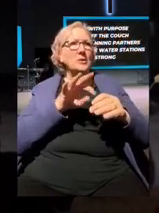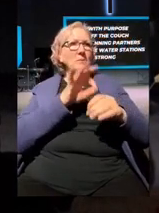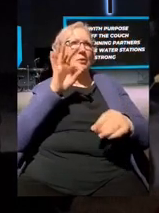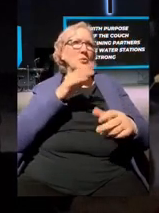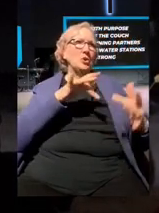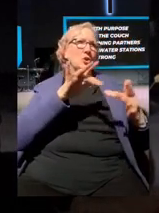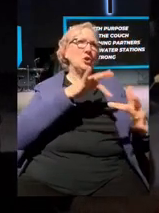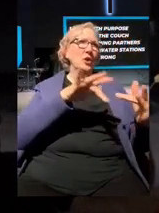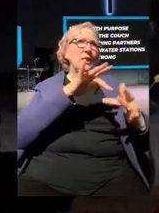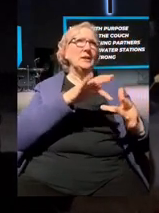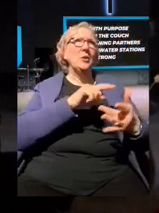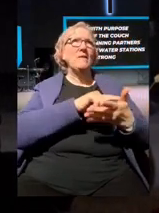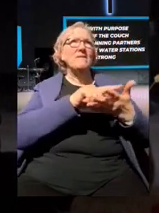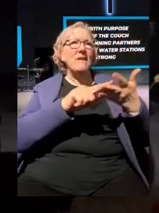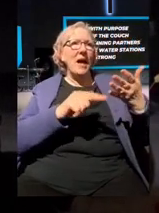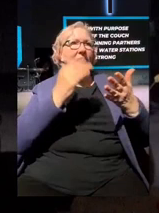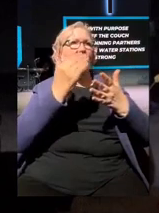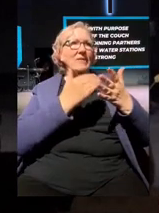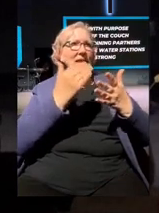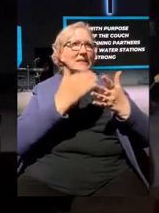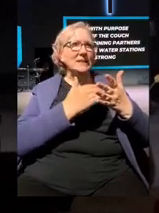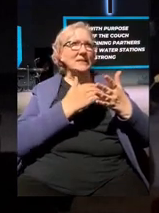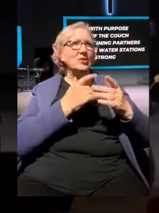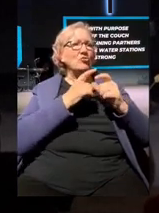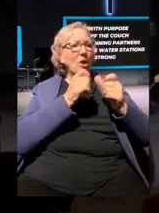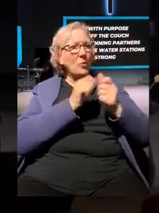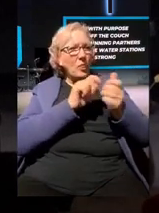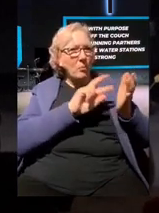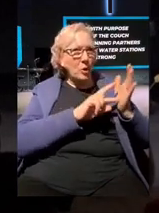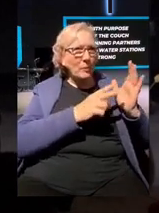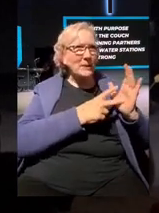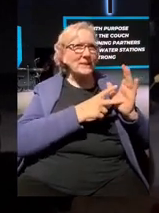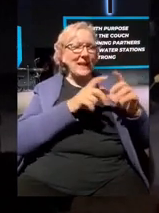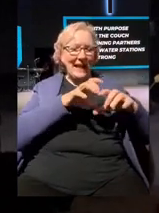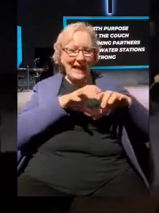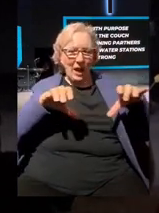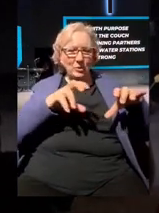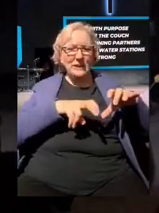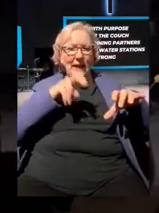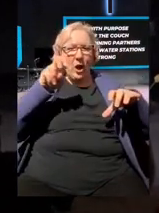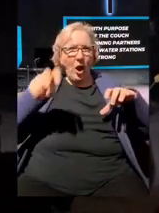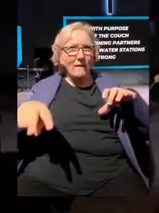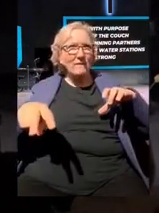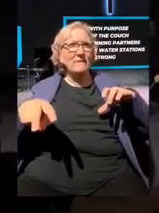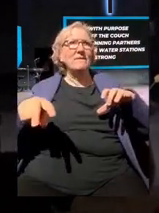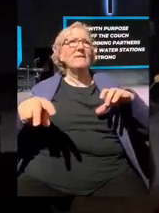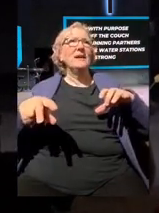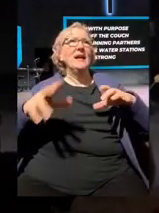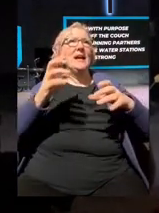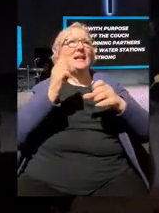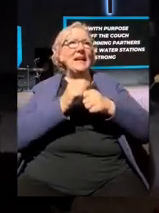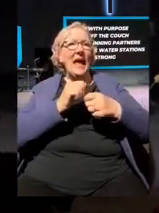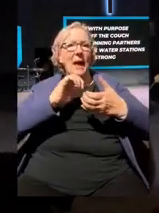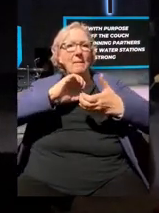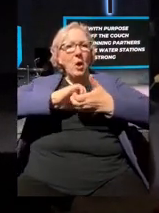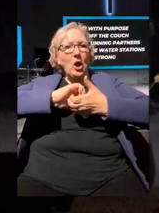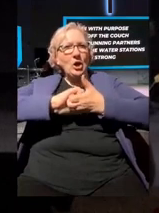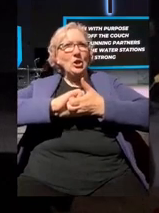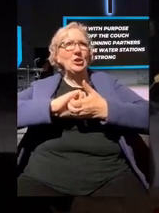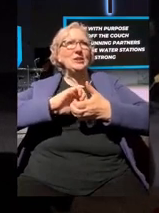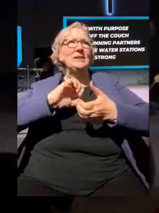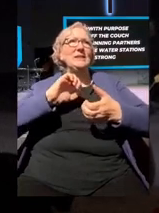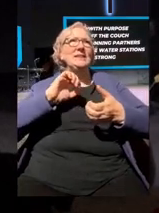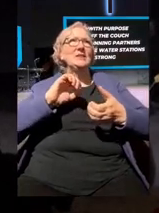five lessons: running with purpose, getting off the couch, getting running partners, and using